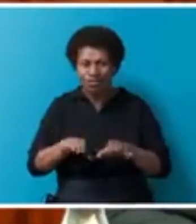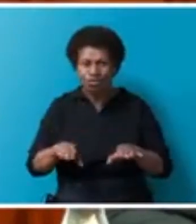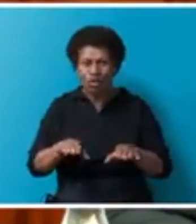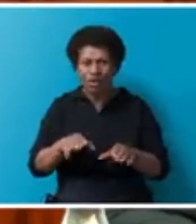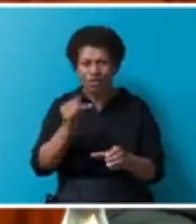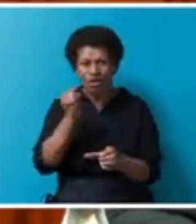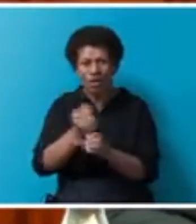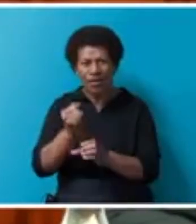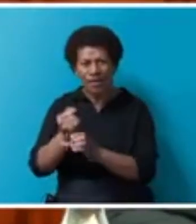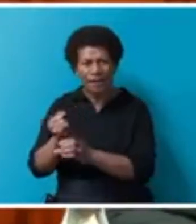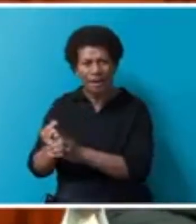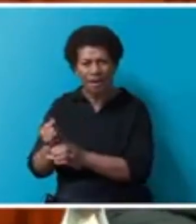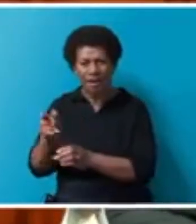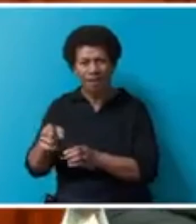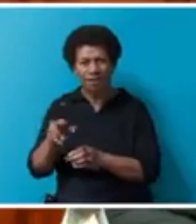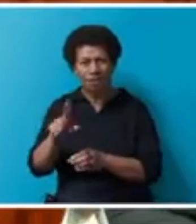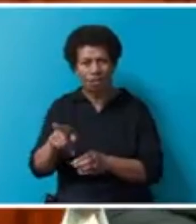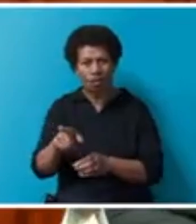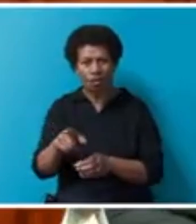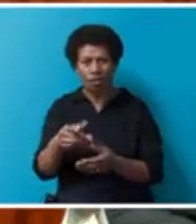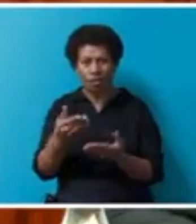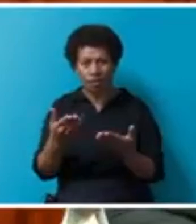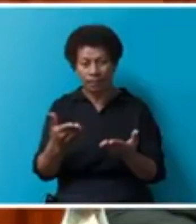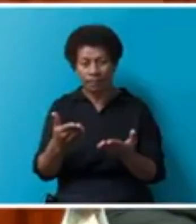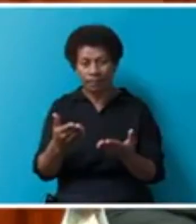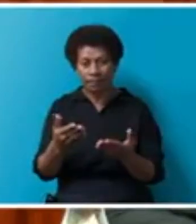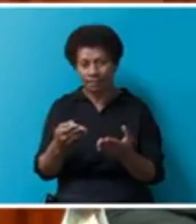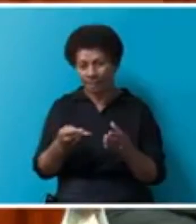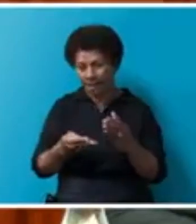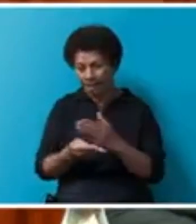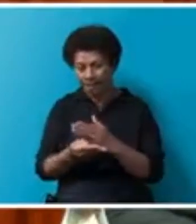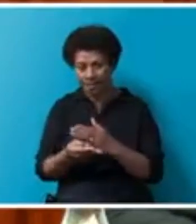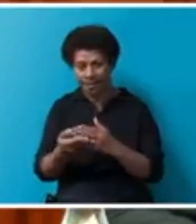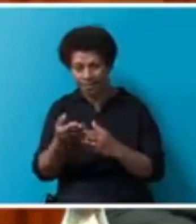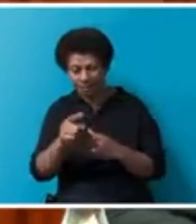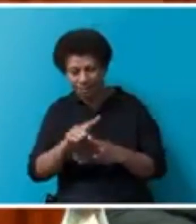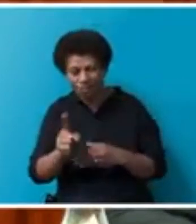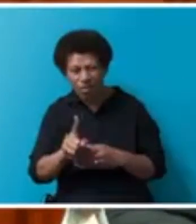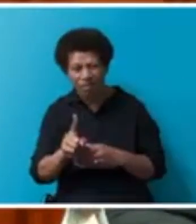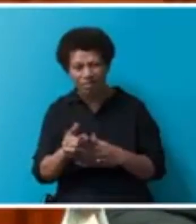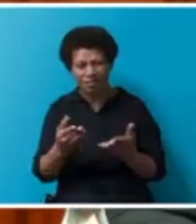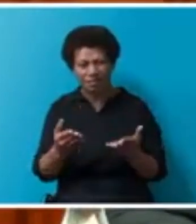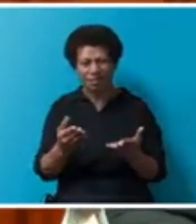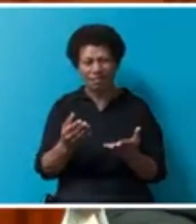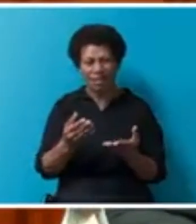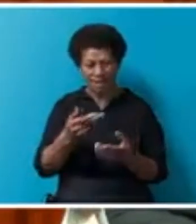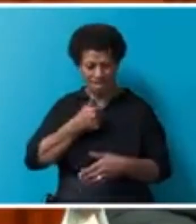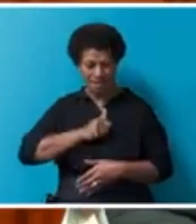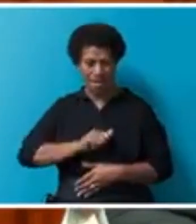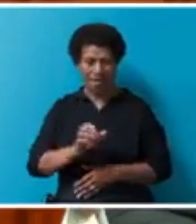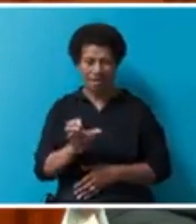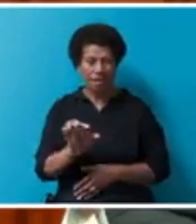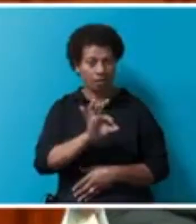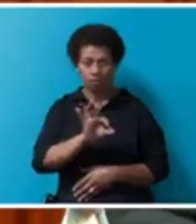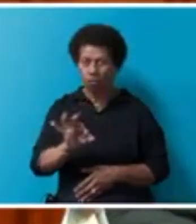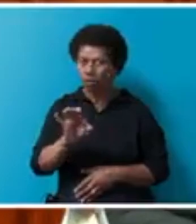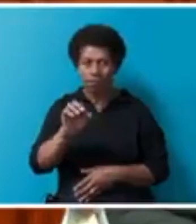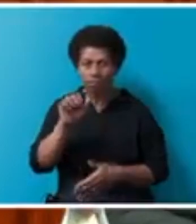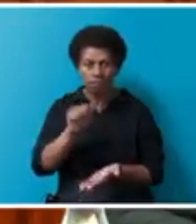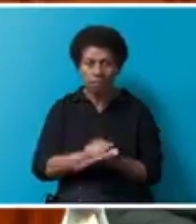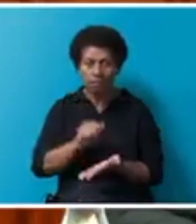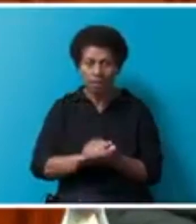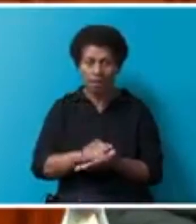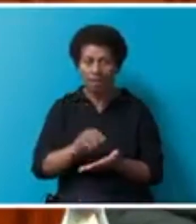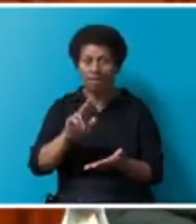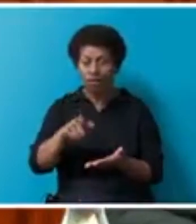for their actions. The program acknowledges the underlying issue related to offending behavior, and will offer comprehensive support services to address